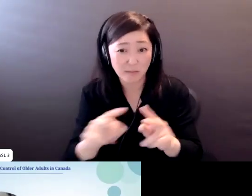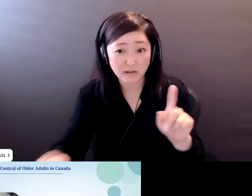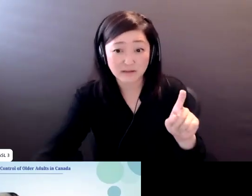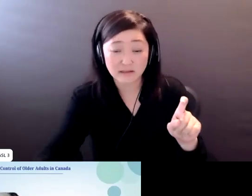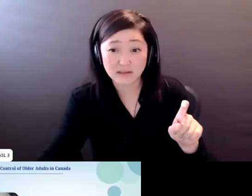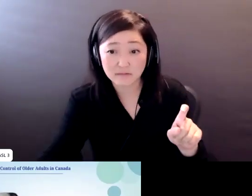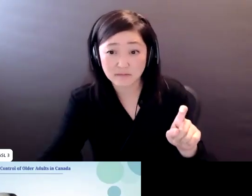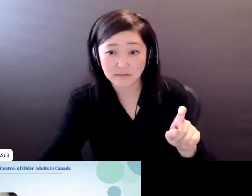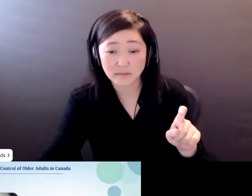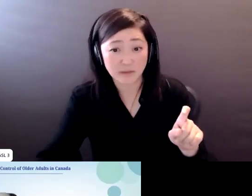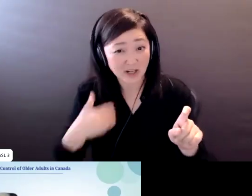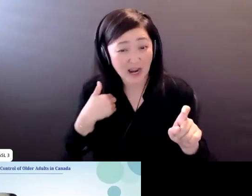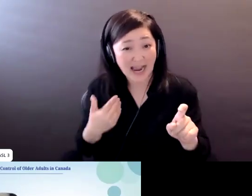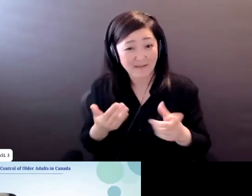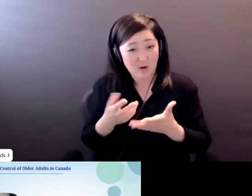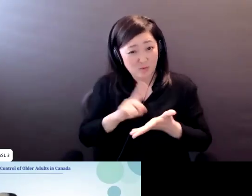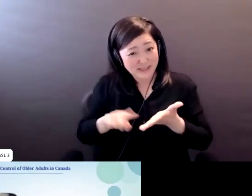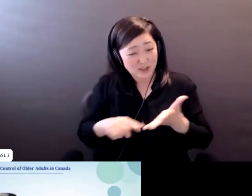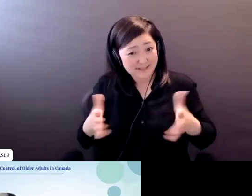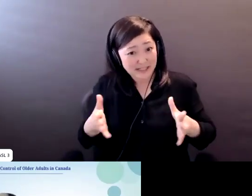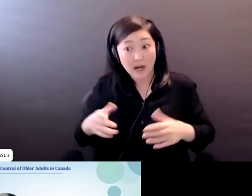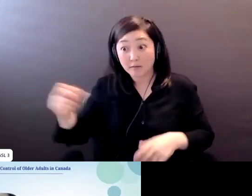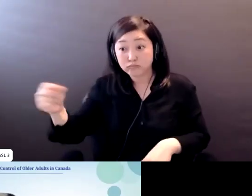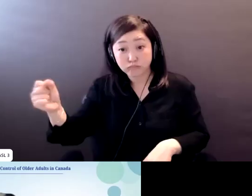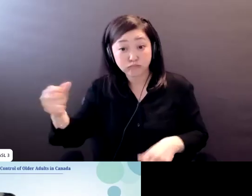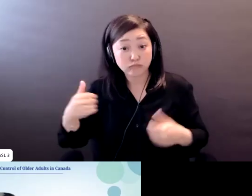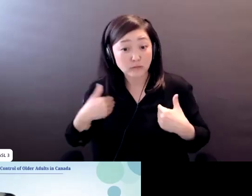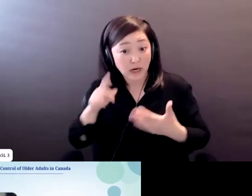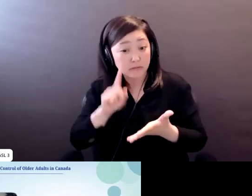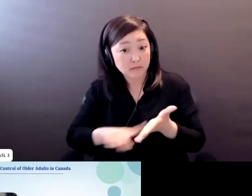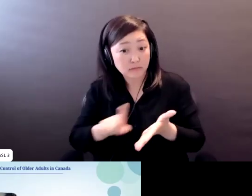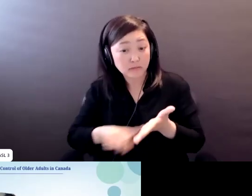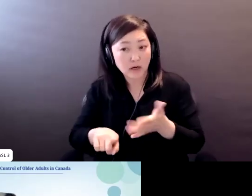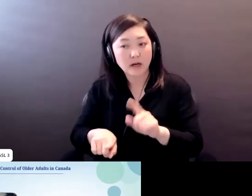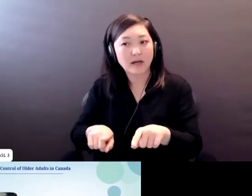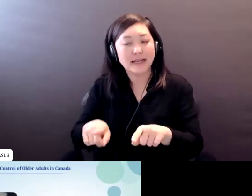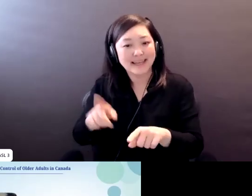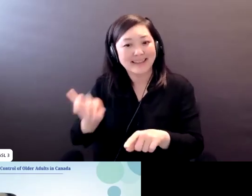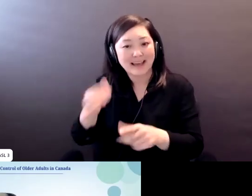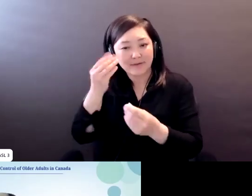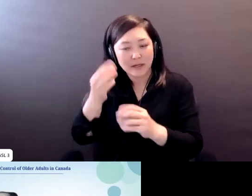so Ah, this is explicitly addressed in that legislative guidance from England and Wales.